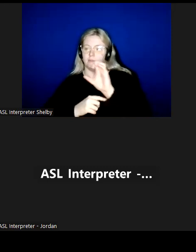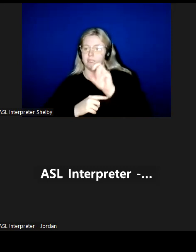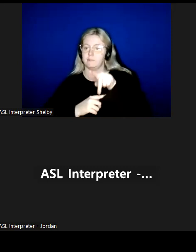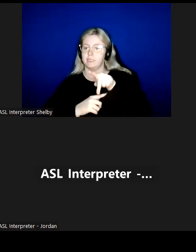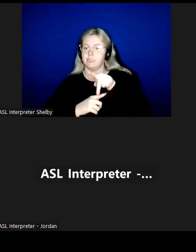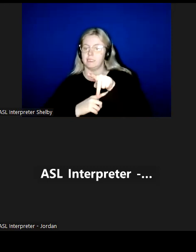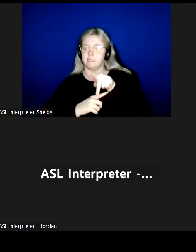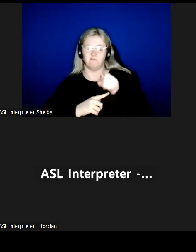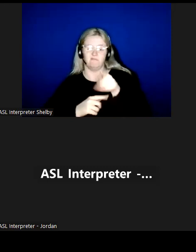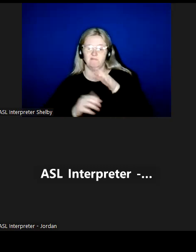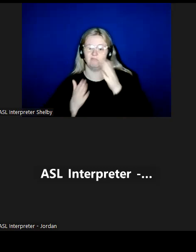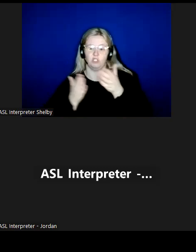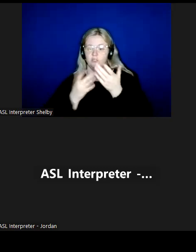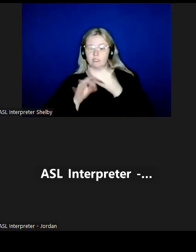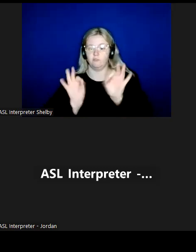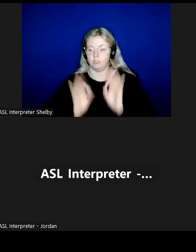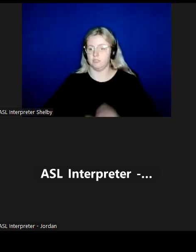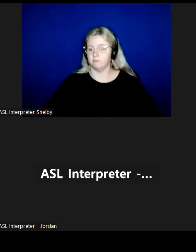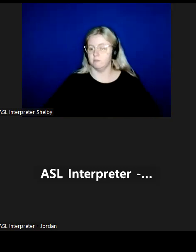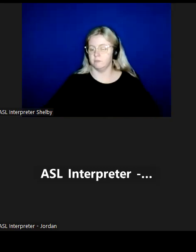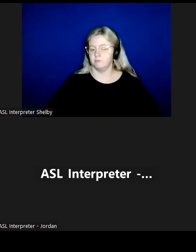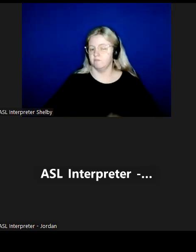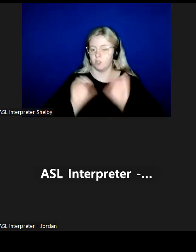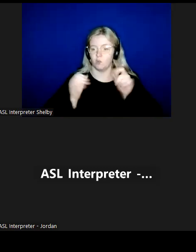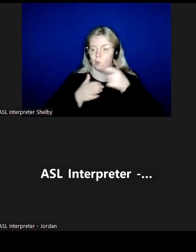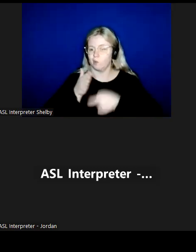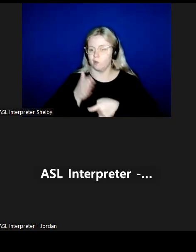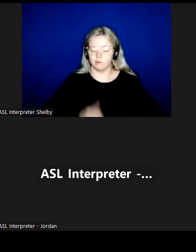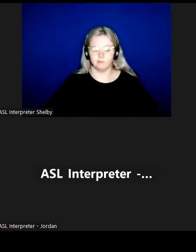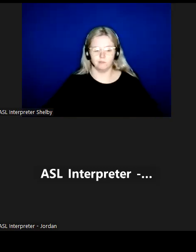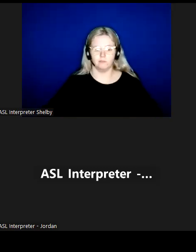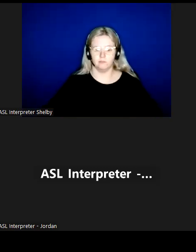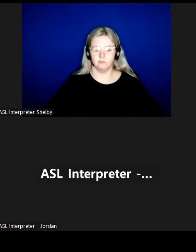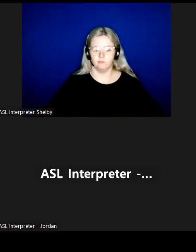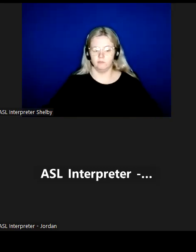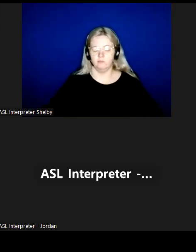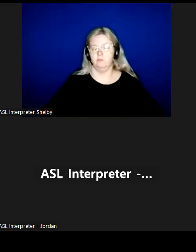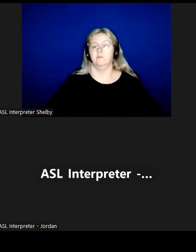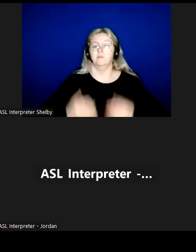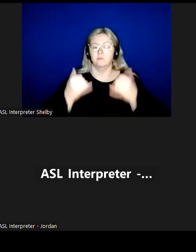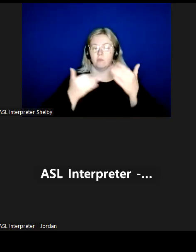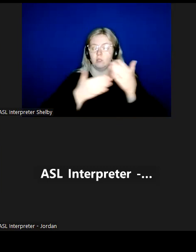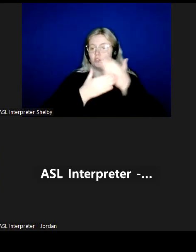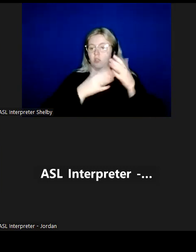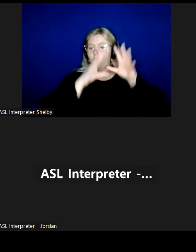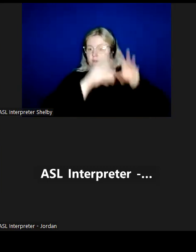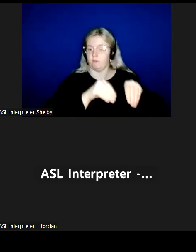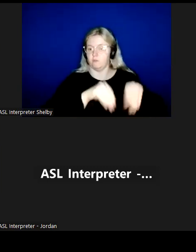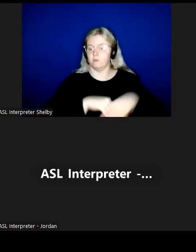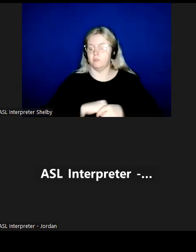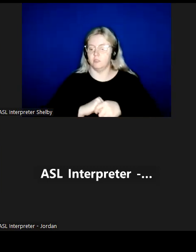is a free service available. So I am going to stop my share now,